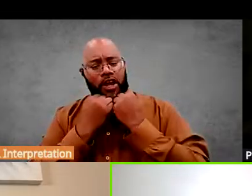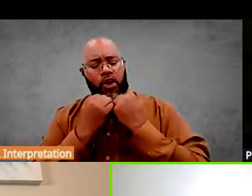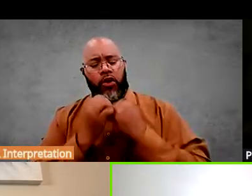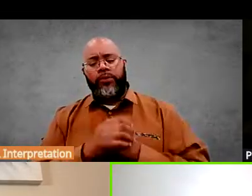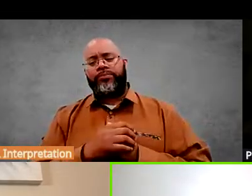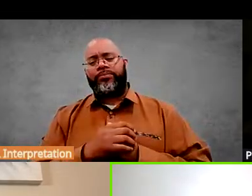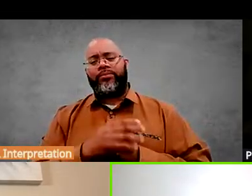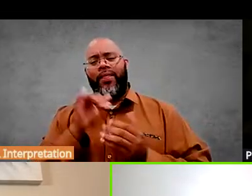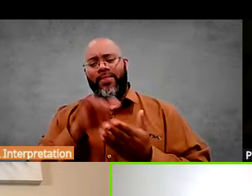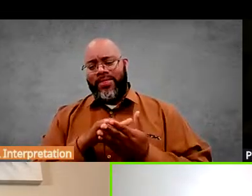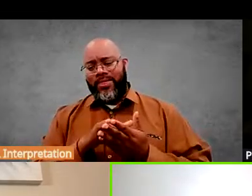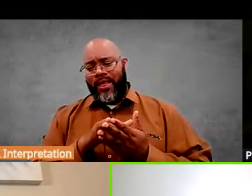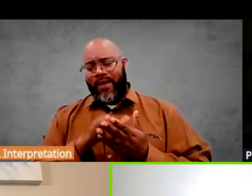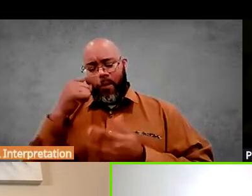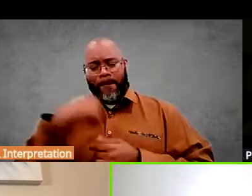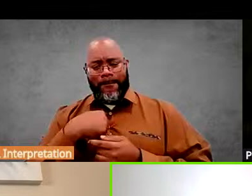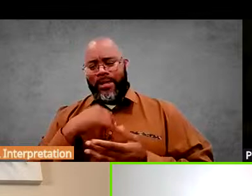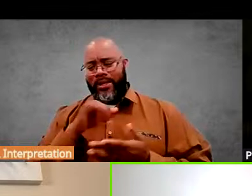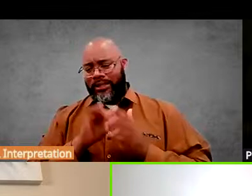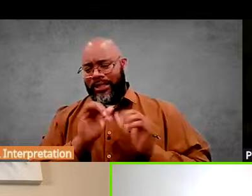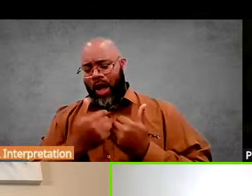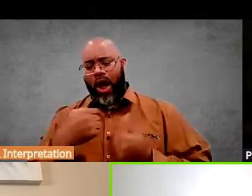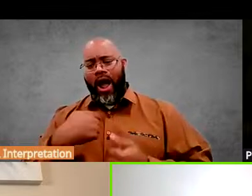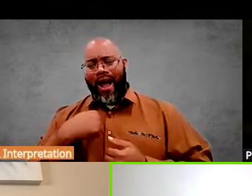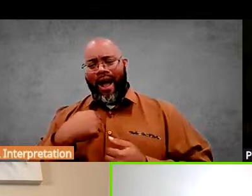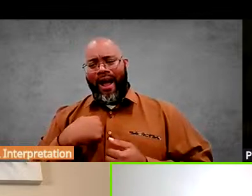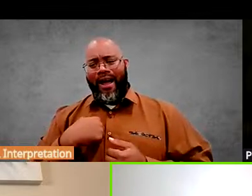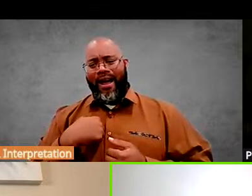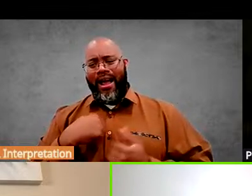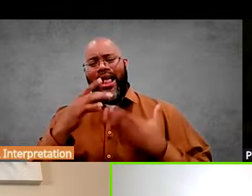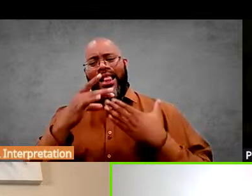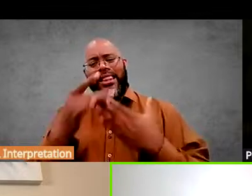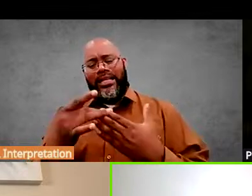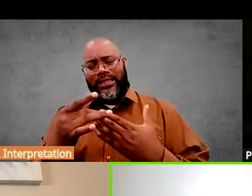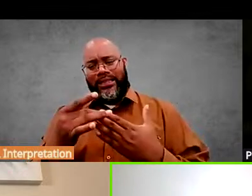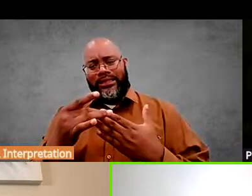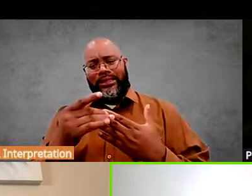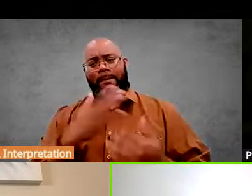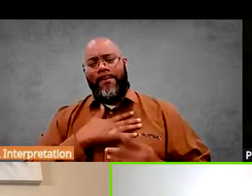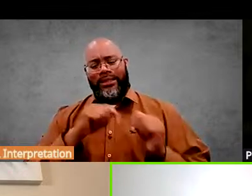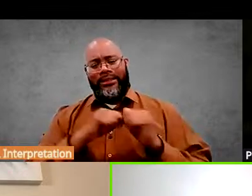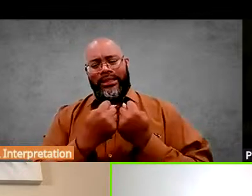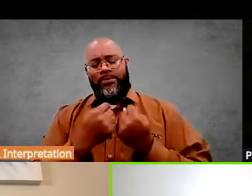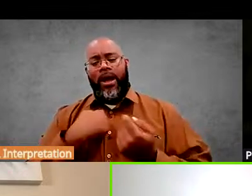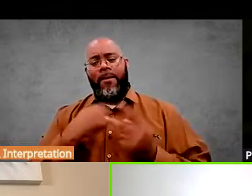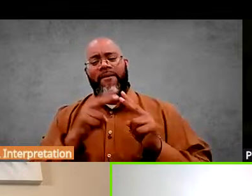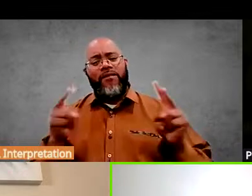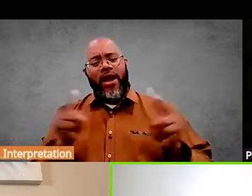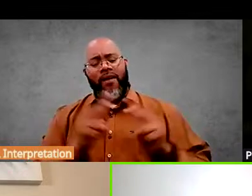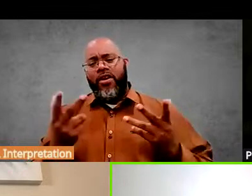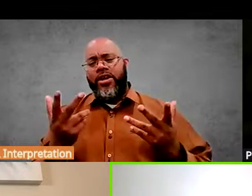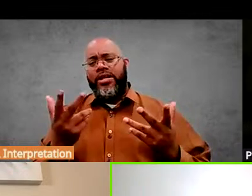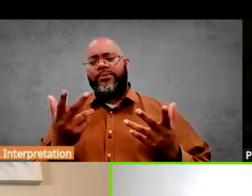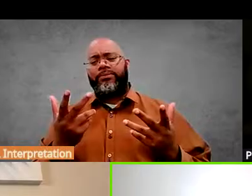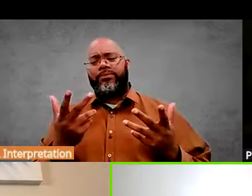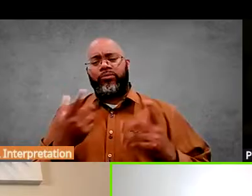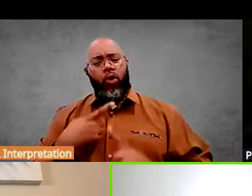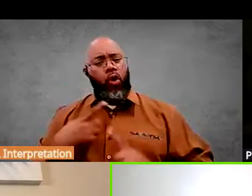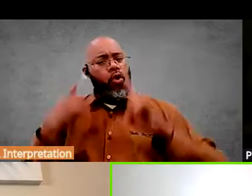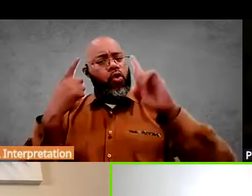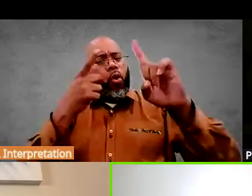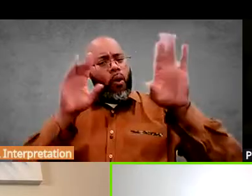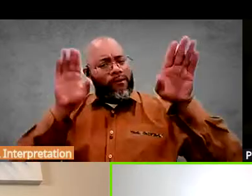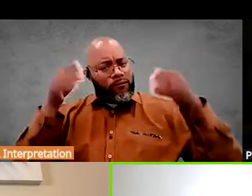And that for me is kind of how I lead my teams. I am very sort of goal